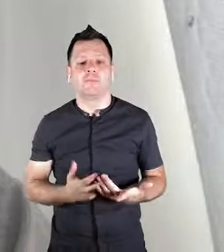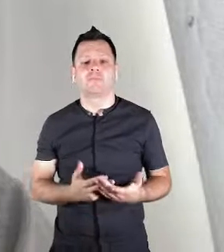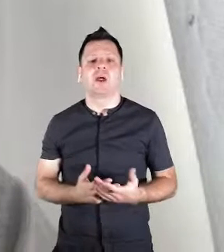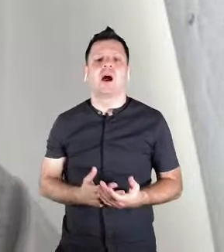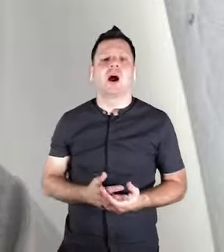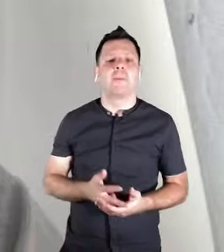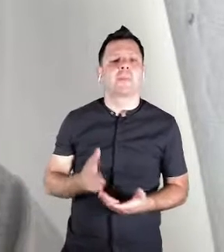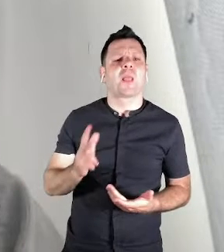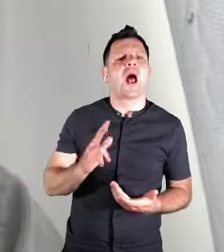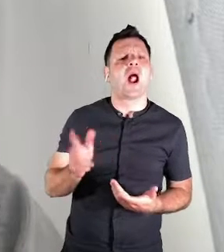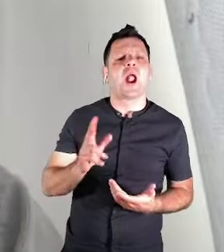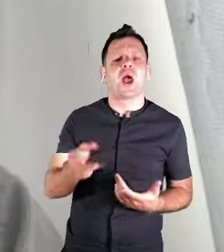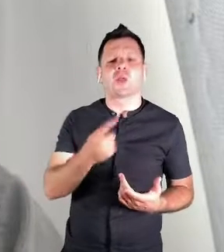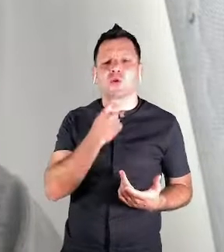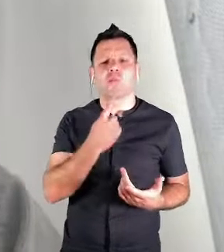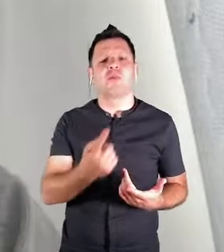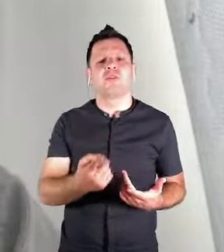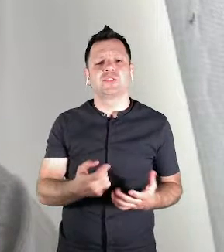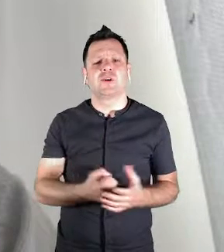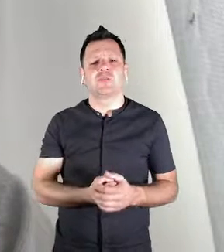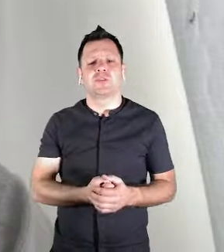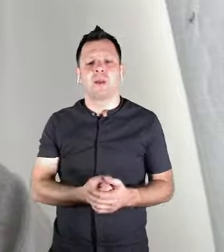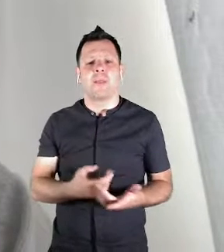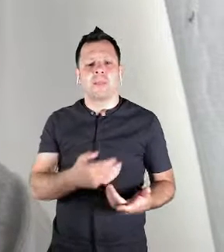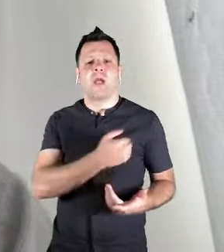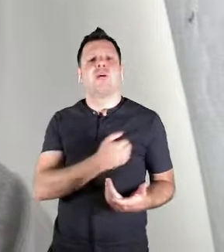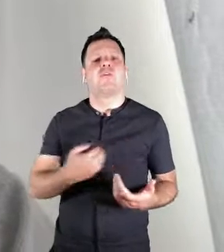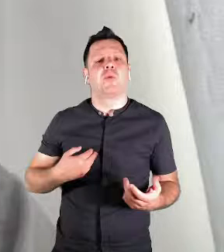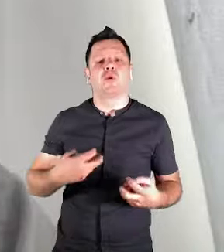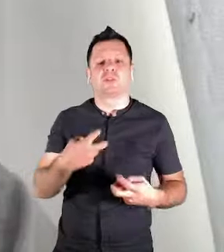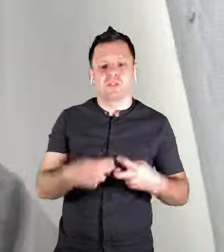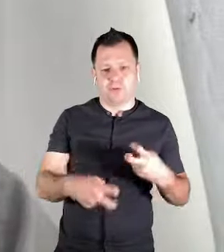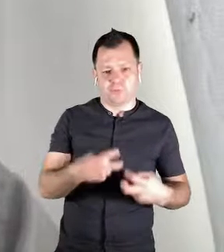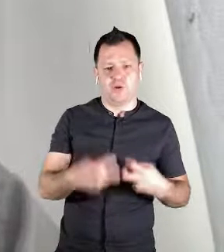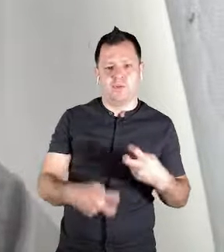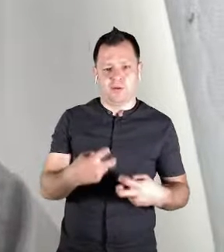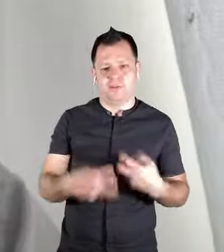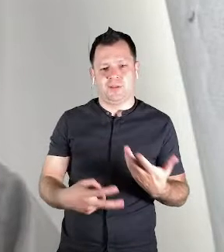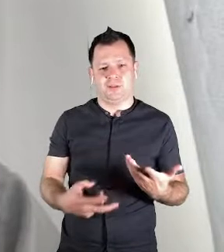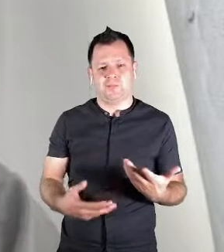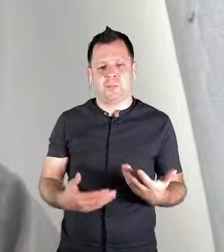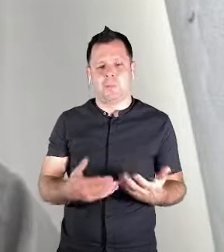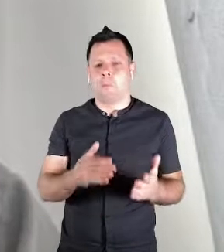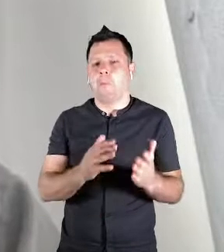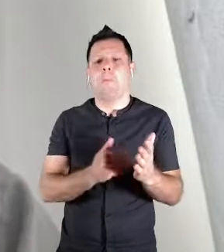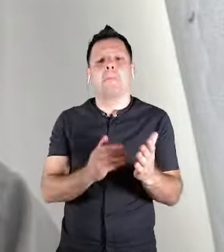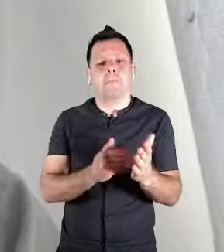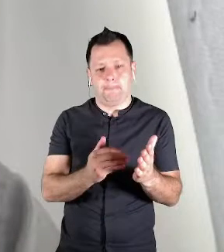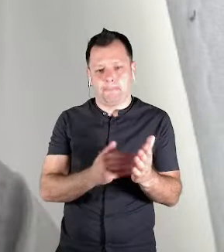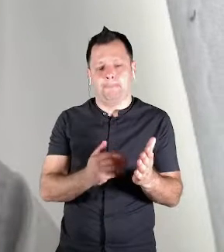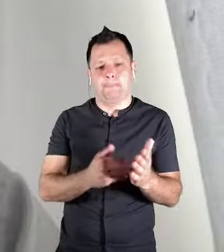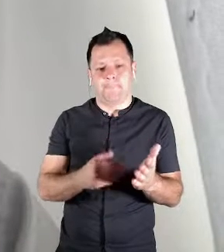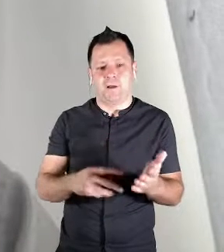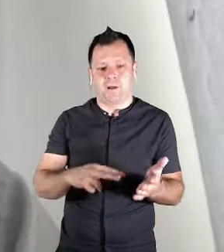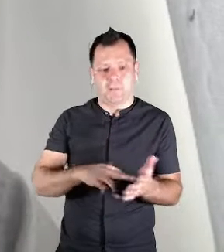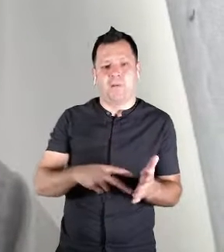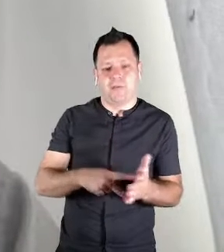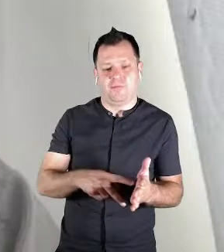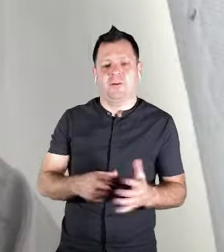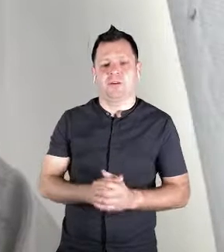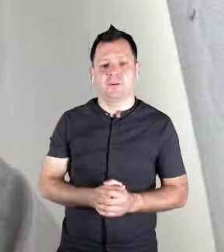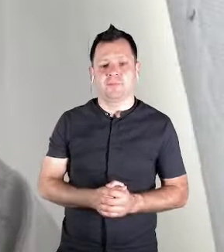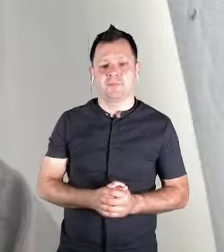Poland. I would say in Sweden it's almost the opposite. Of course, planning can be very, very good,